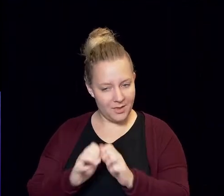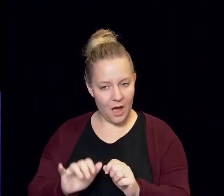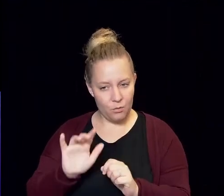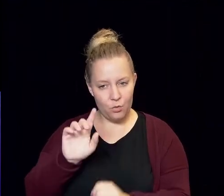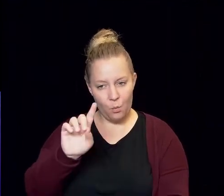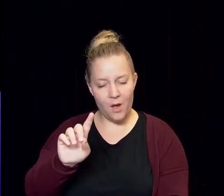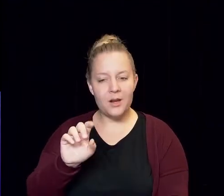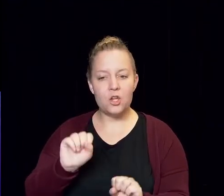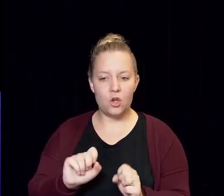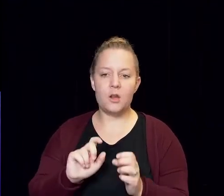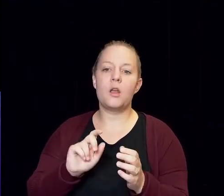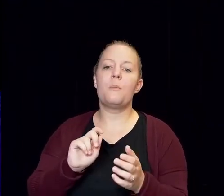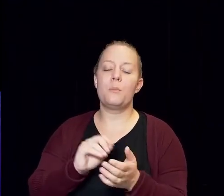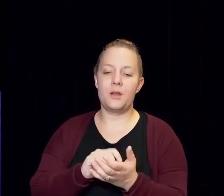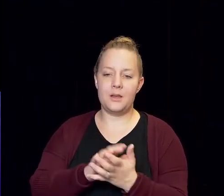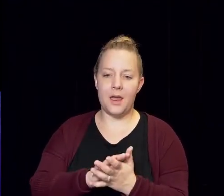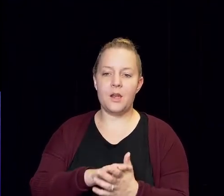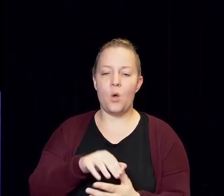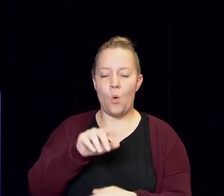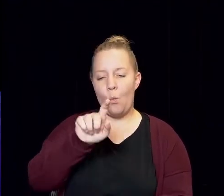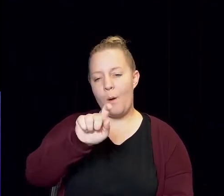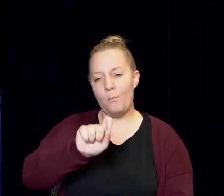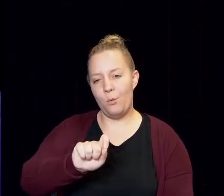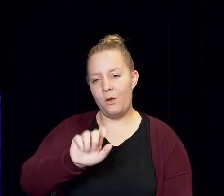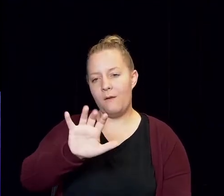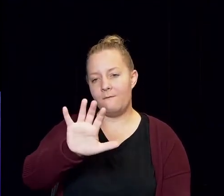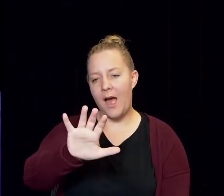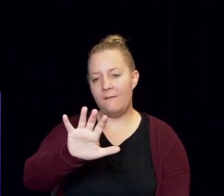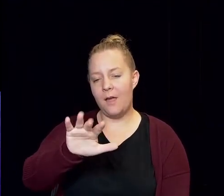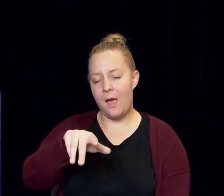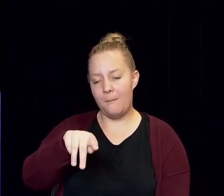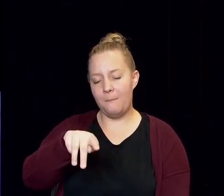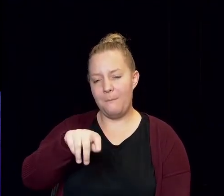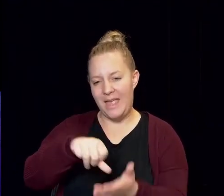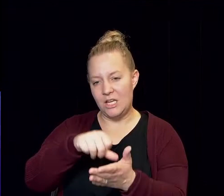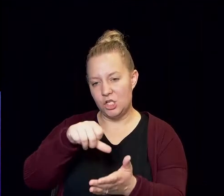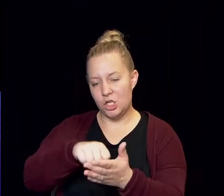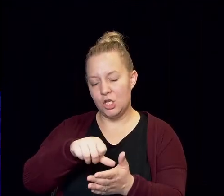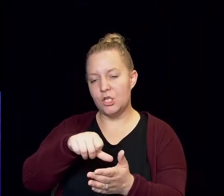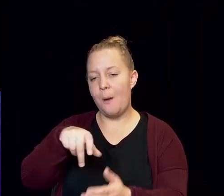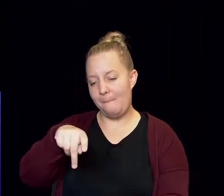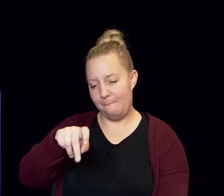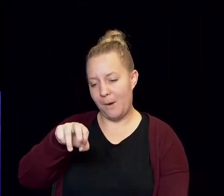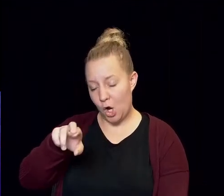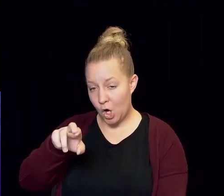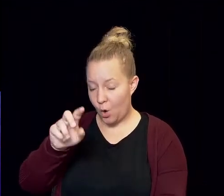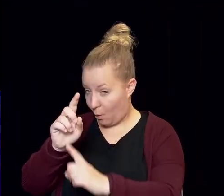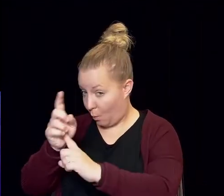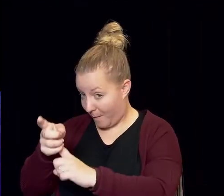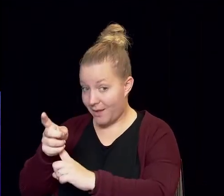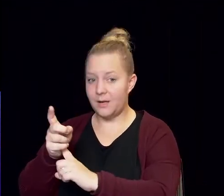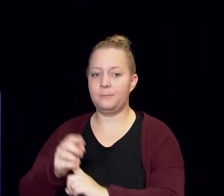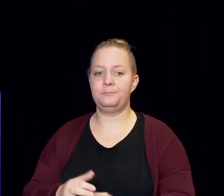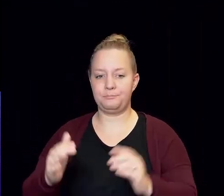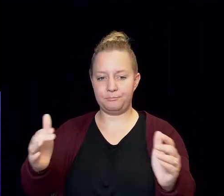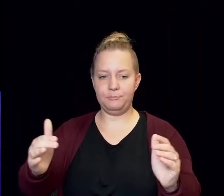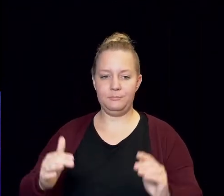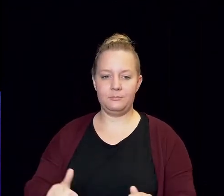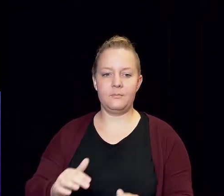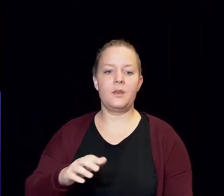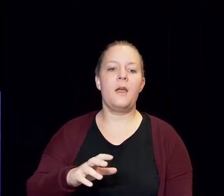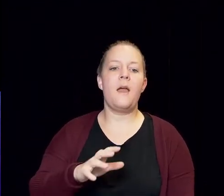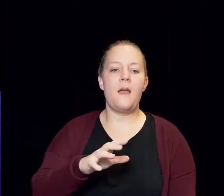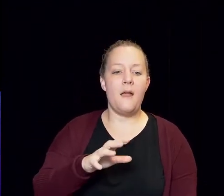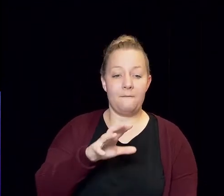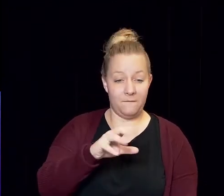you could say 1.5 pages per minute. 1.5 pages per minute. All right, then the next one, 50 miles per, I know